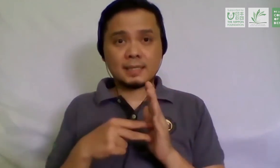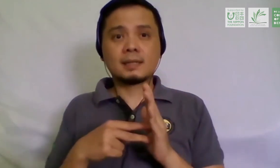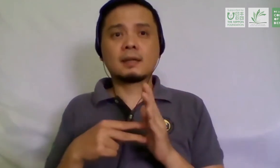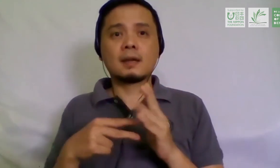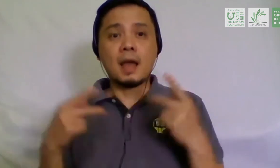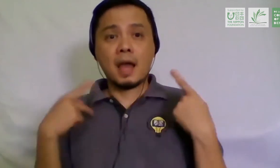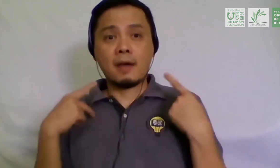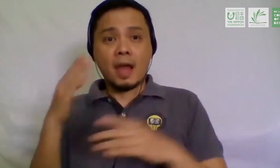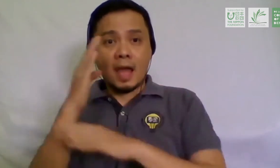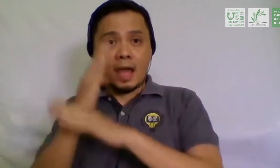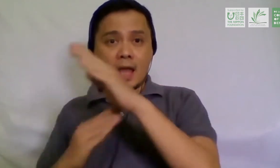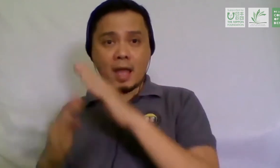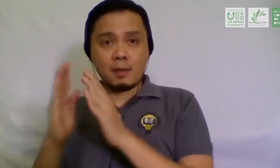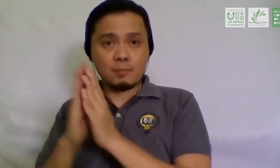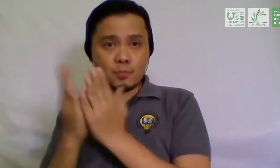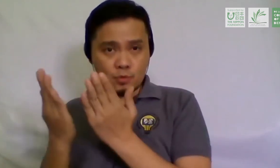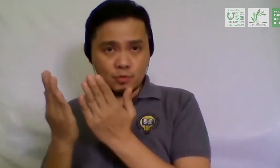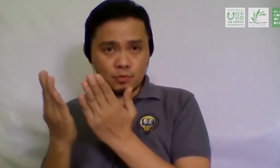it inside of class.